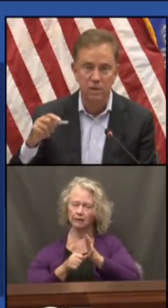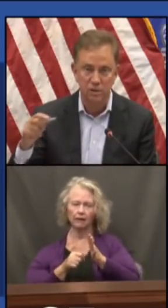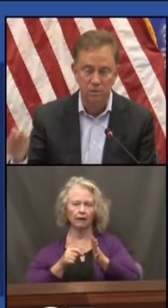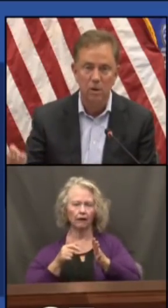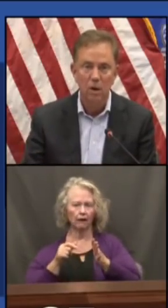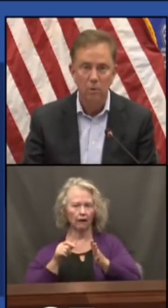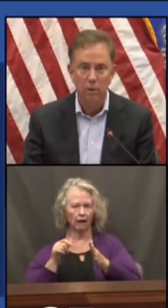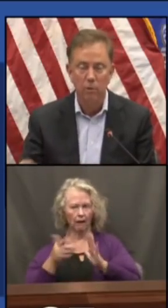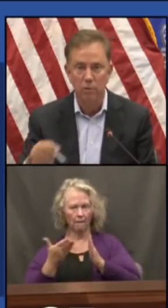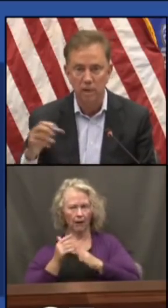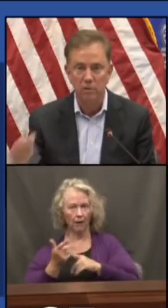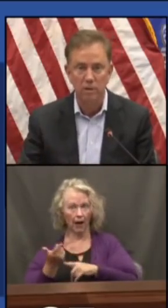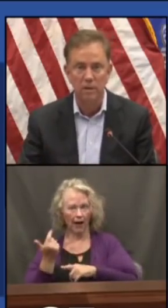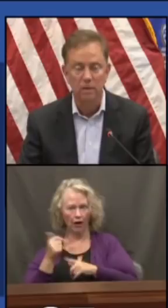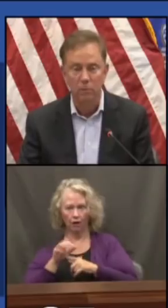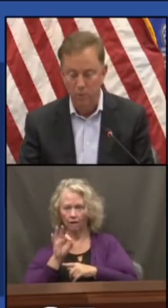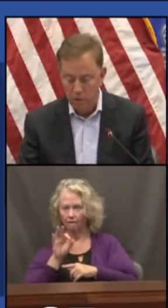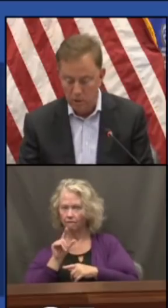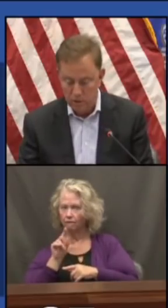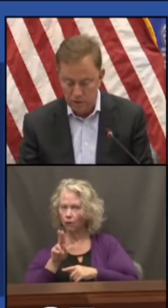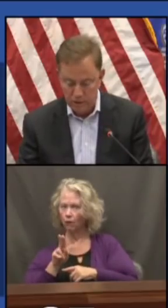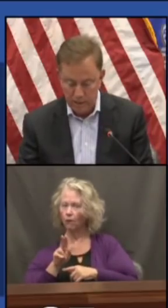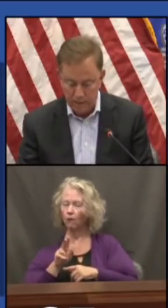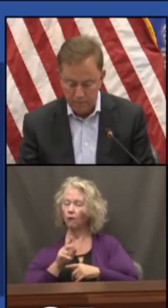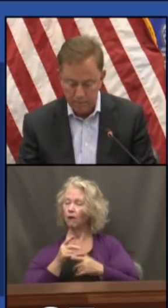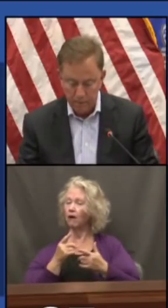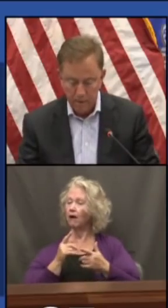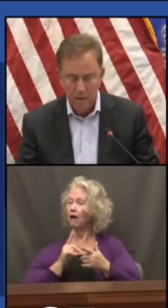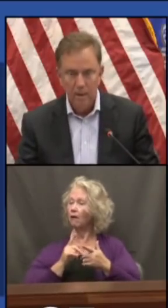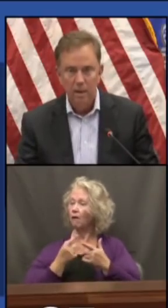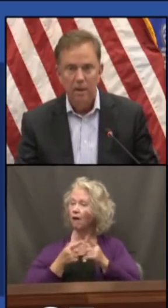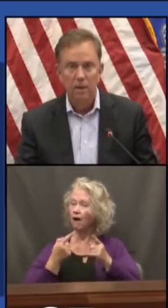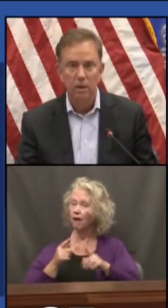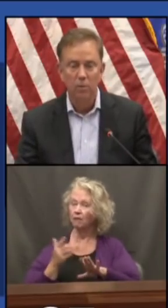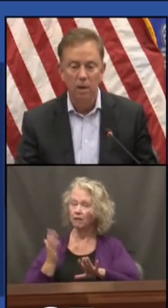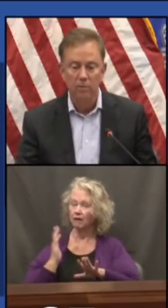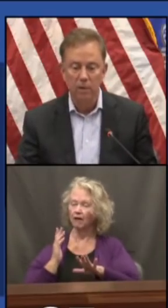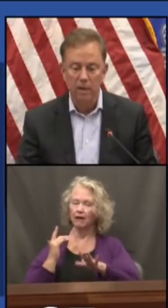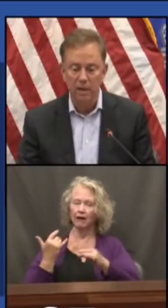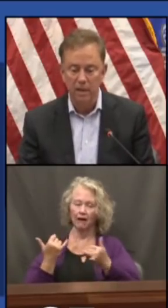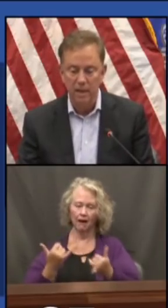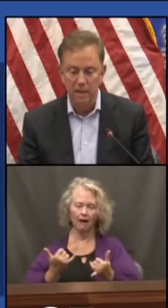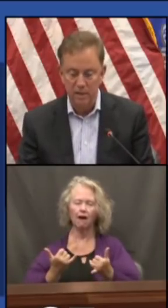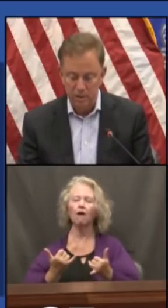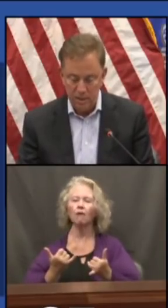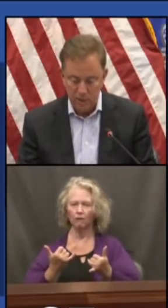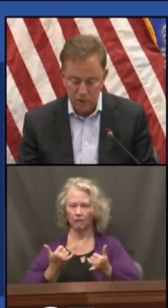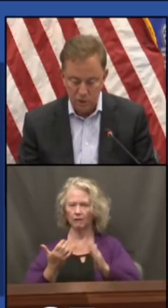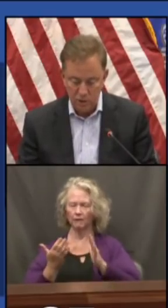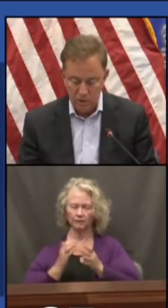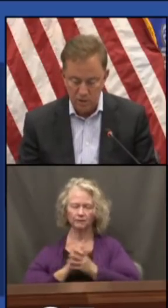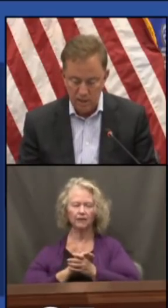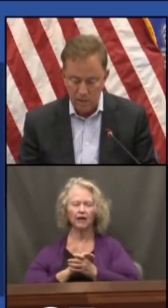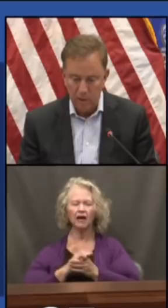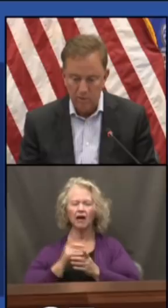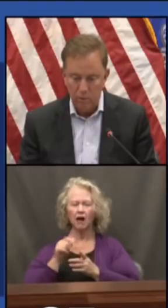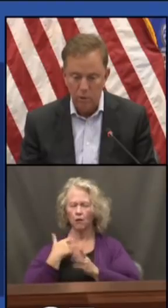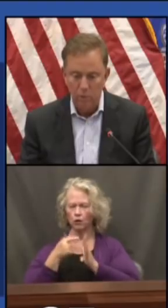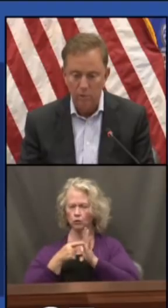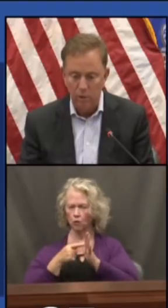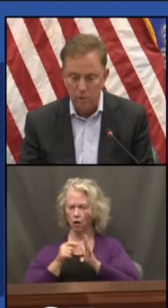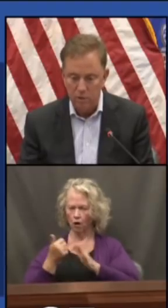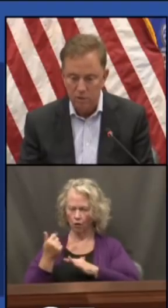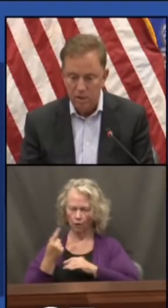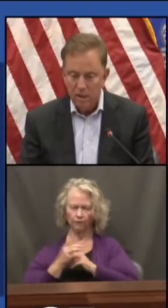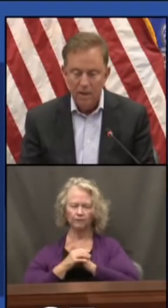flu season, where we were Delta, and where we are today. Another way of looking at that is the next chart, the town-level